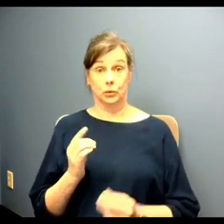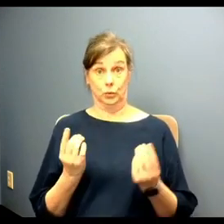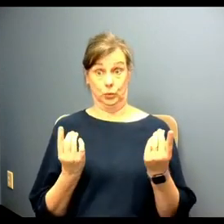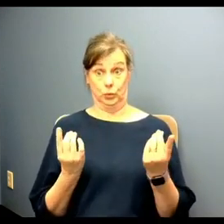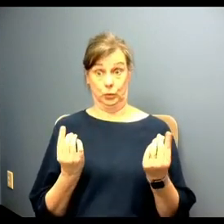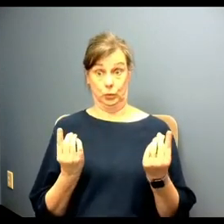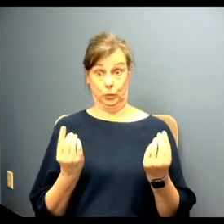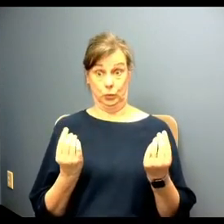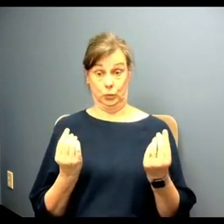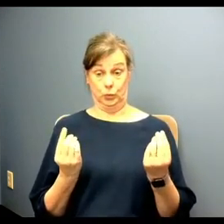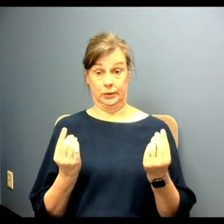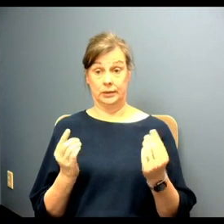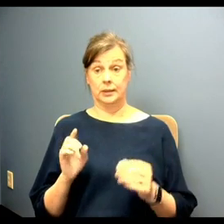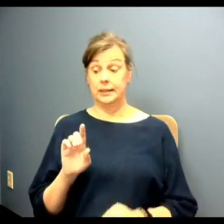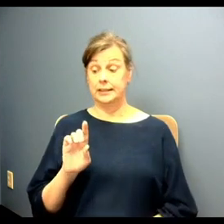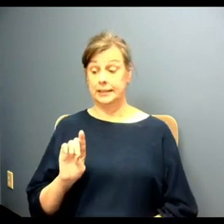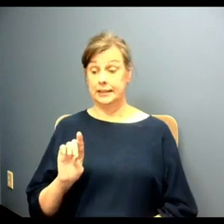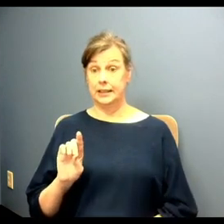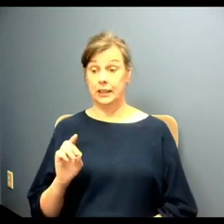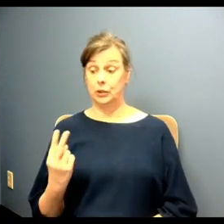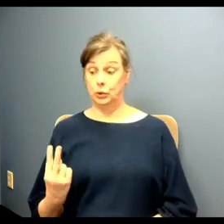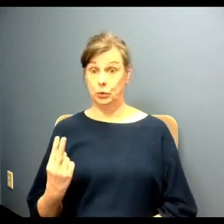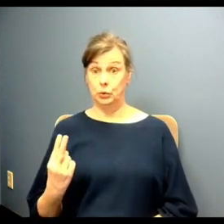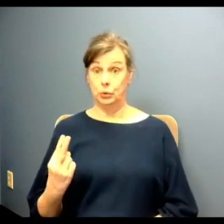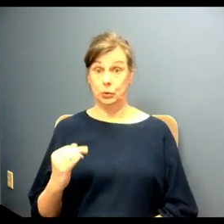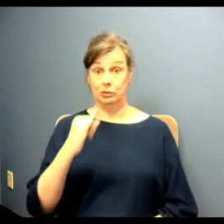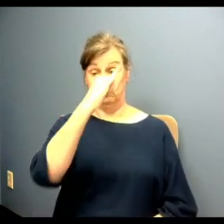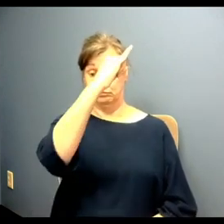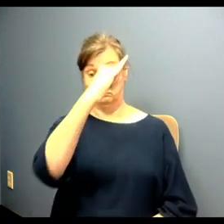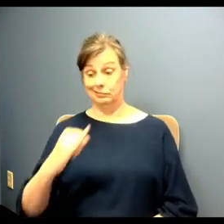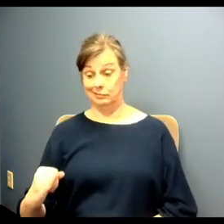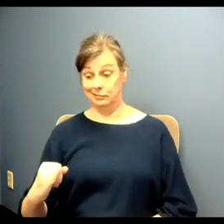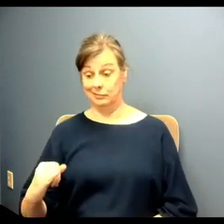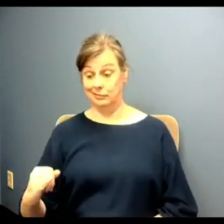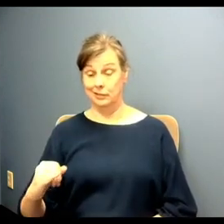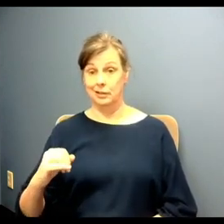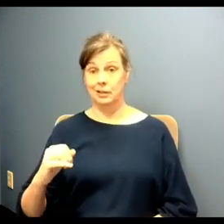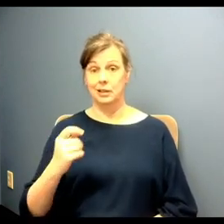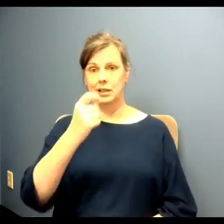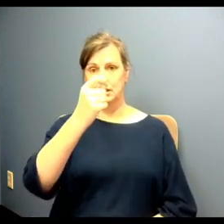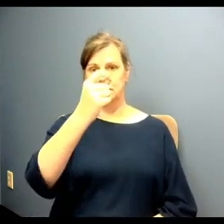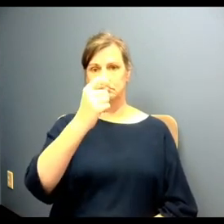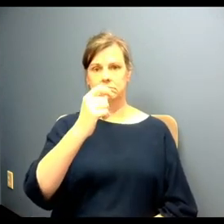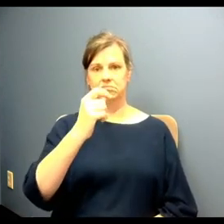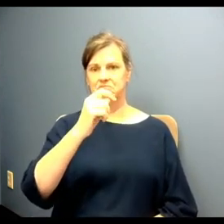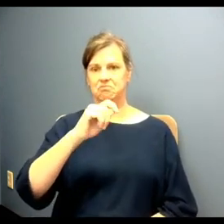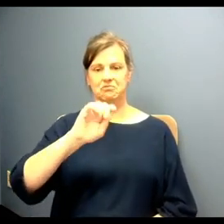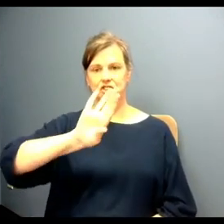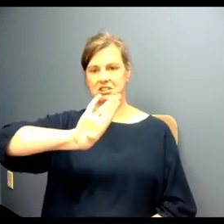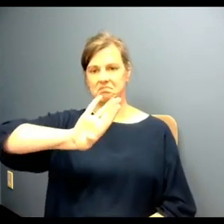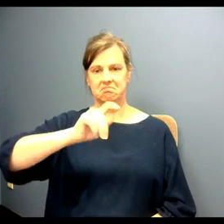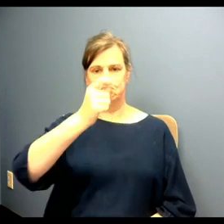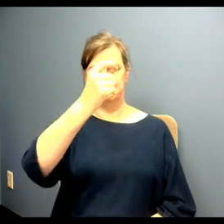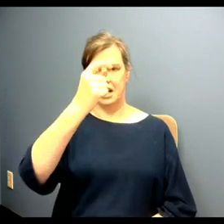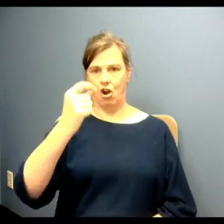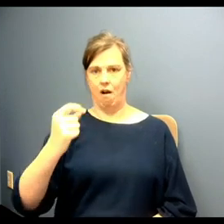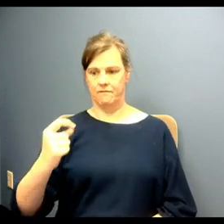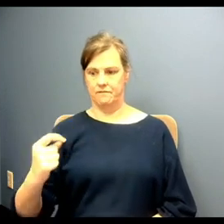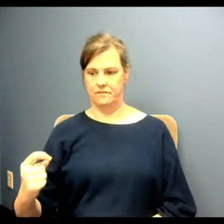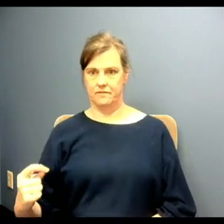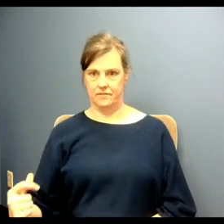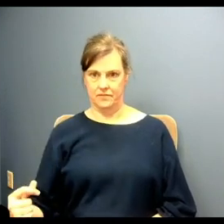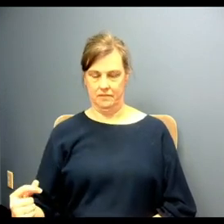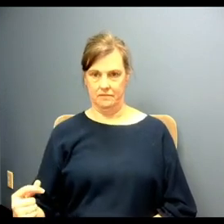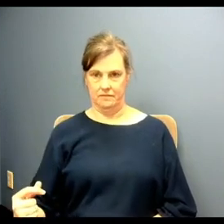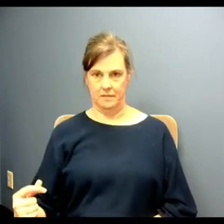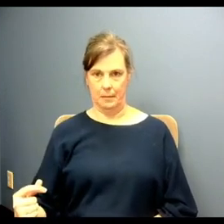shouldn't exist, which is this D2 demand curve. So let's just color over this with white, and it will be much more clear